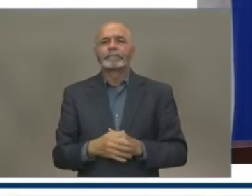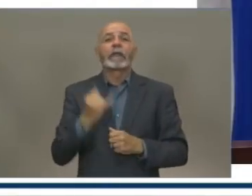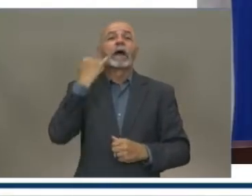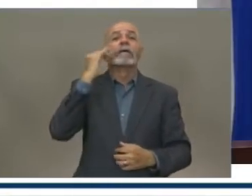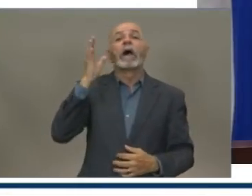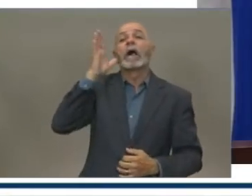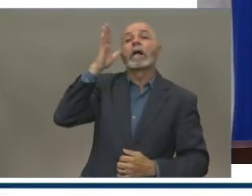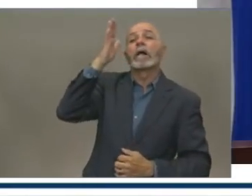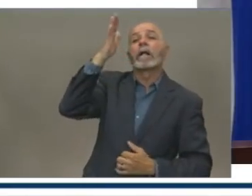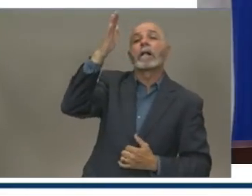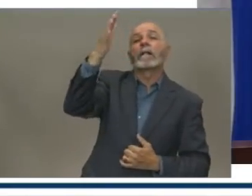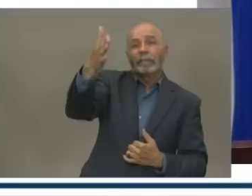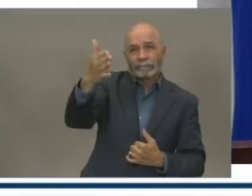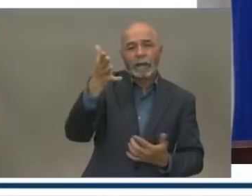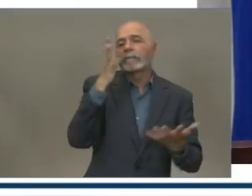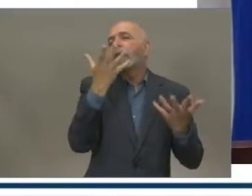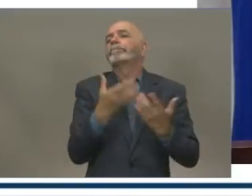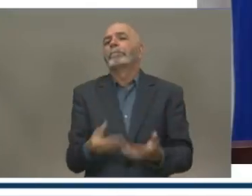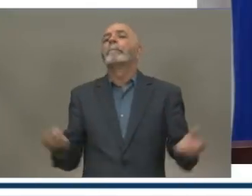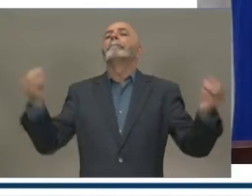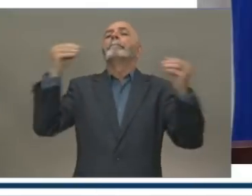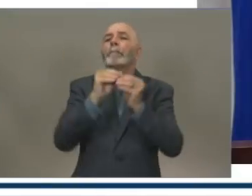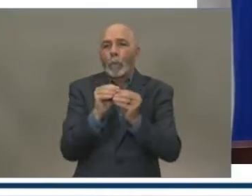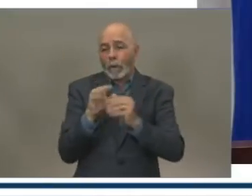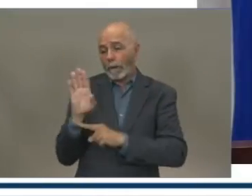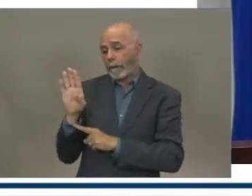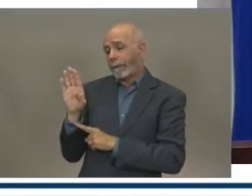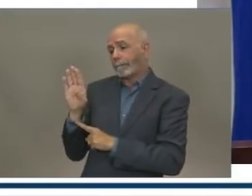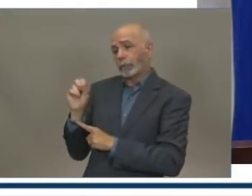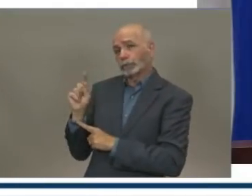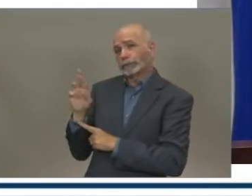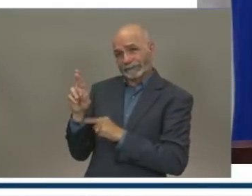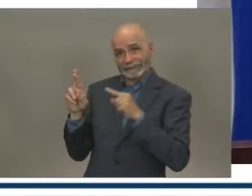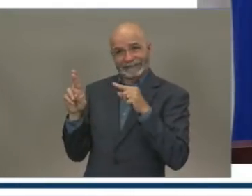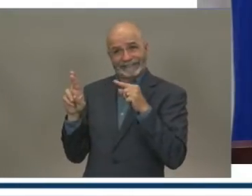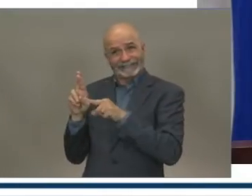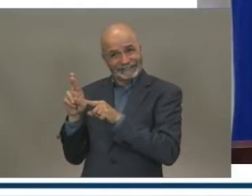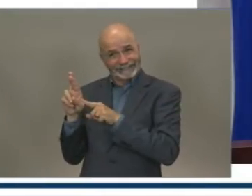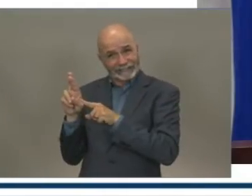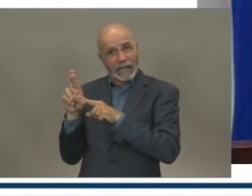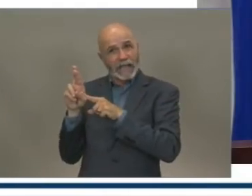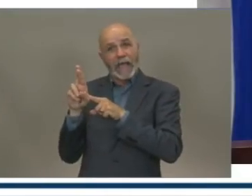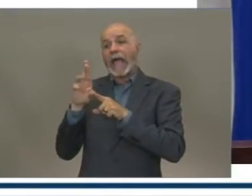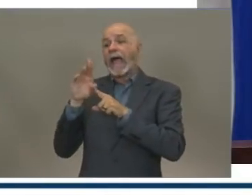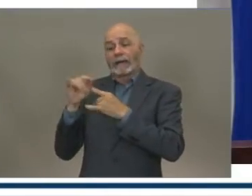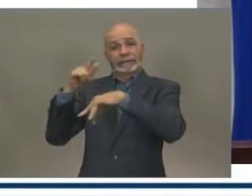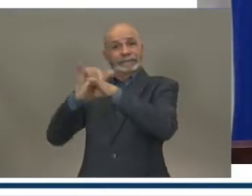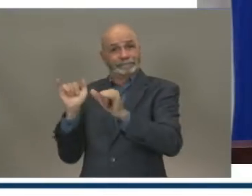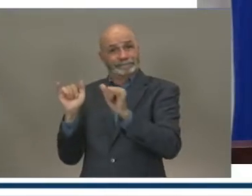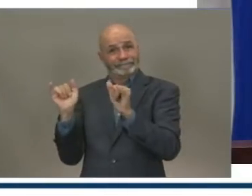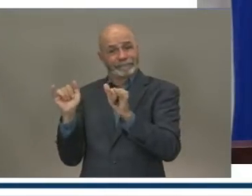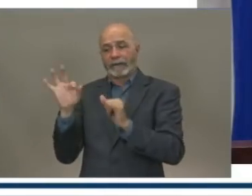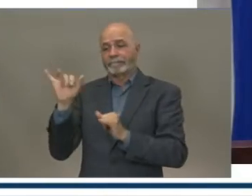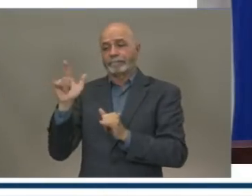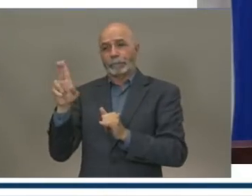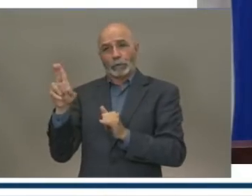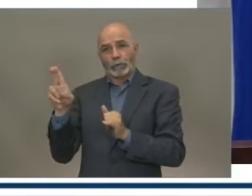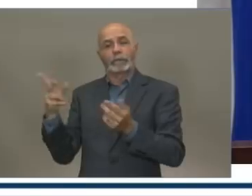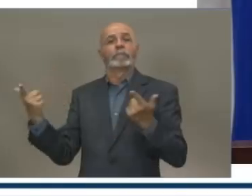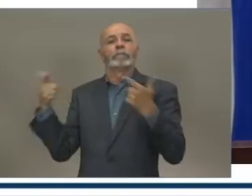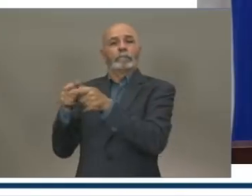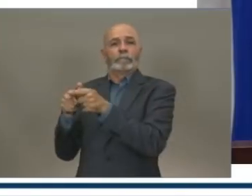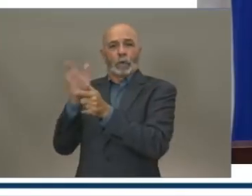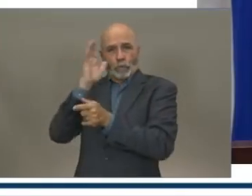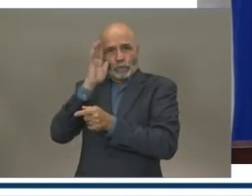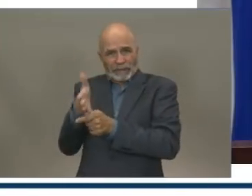opportunity to give both the COVID booster dose and the annual flu vaccine to our long-term care residents. And so again,